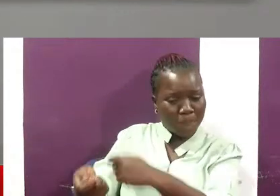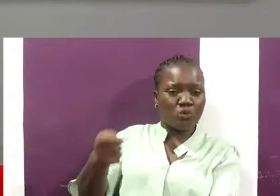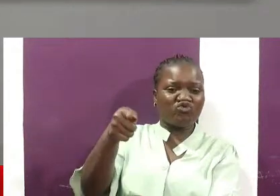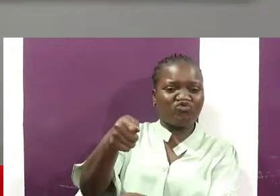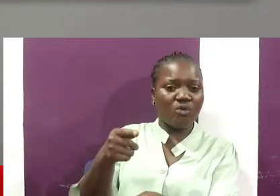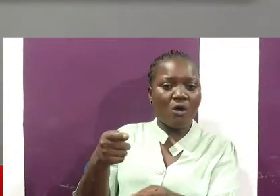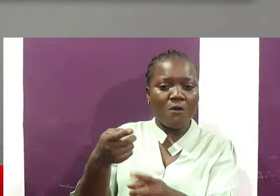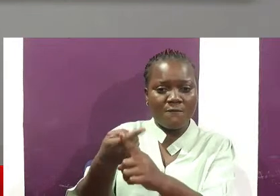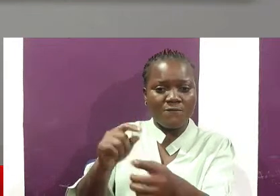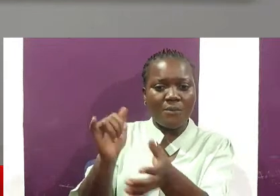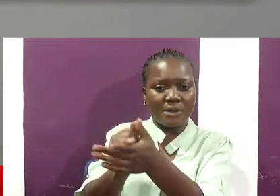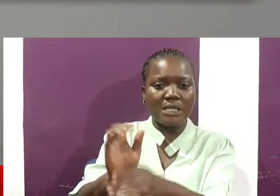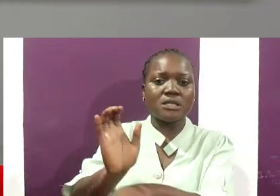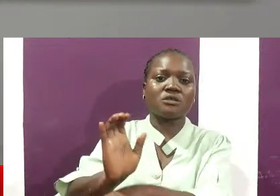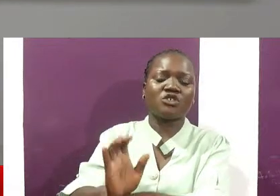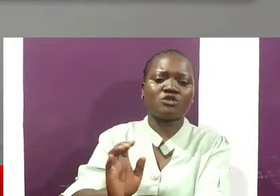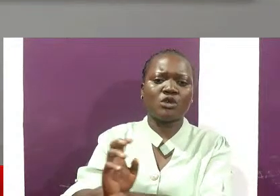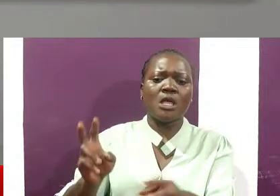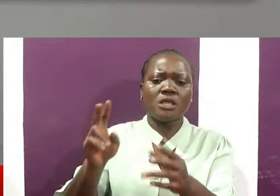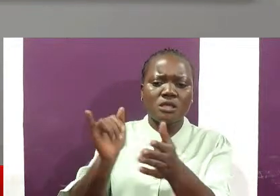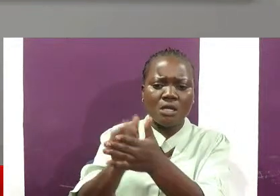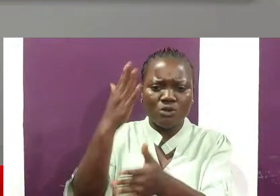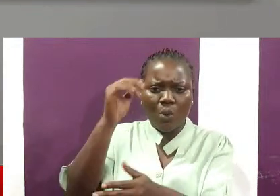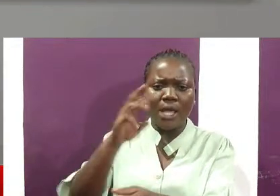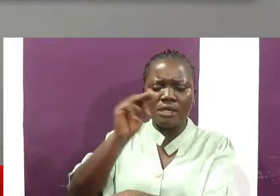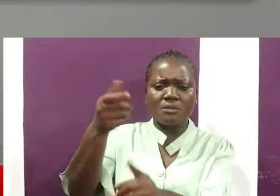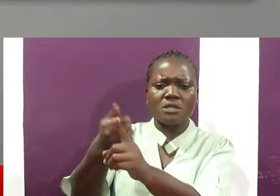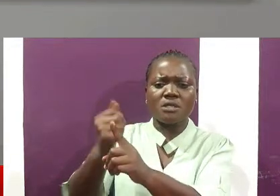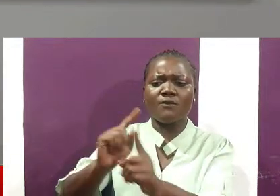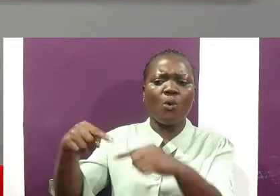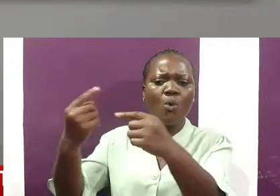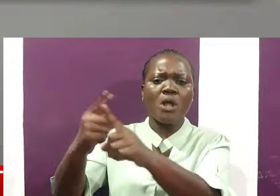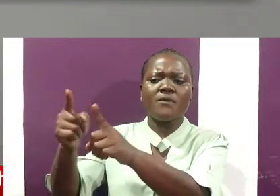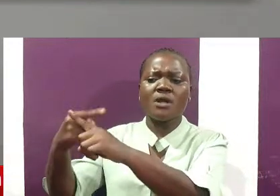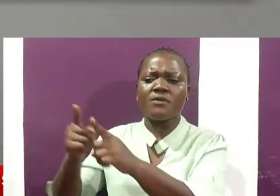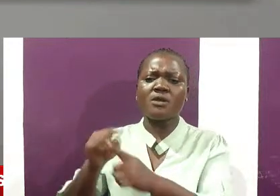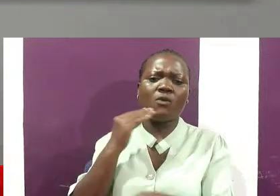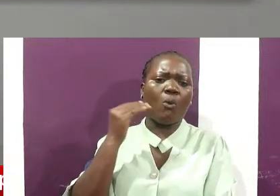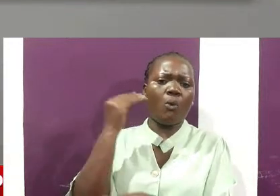And what was their goal but to get them to be of the same mind?